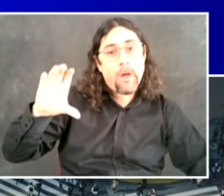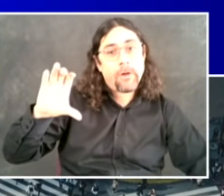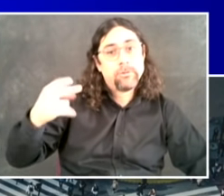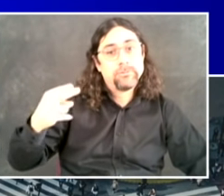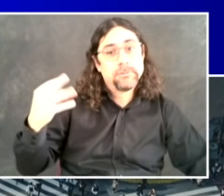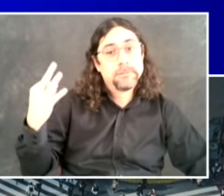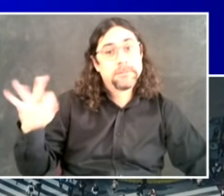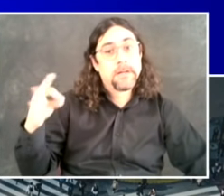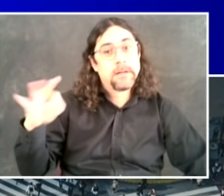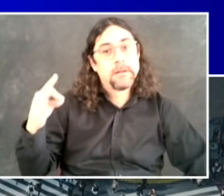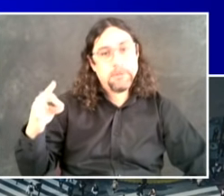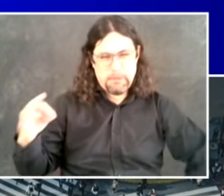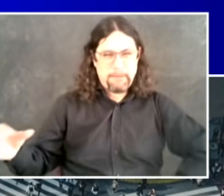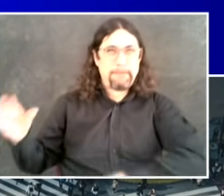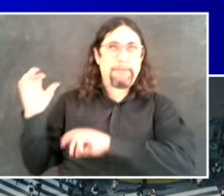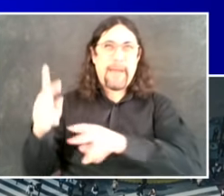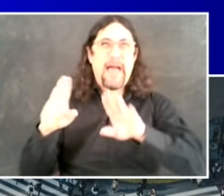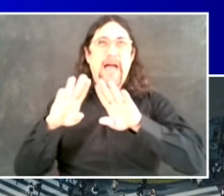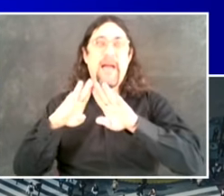of the biggest